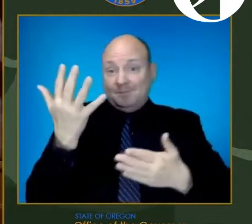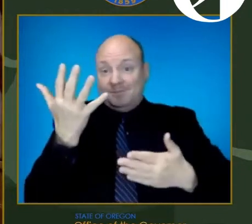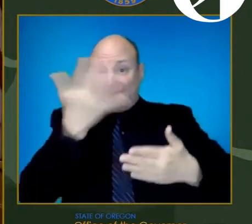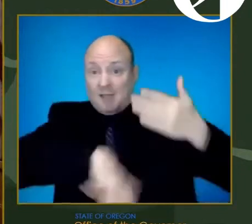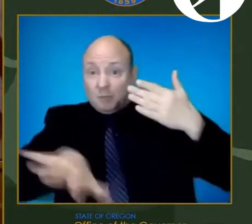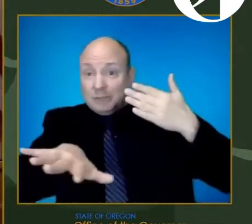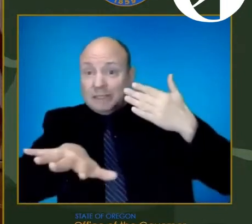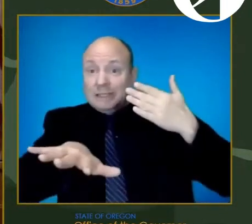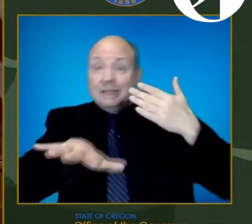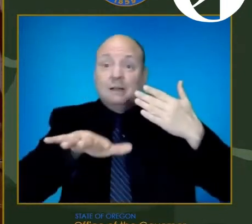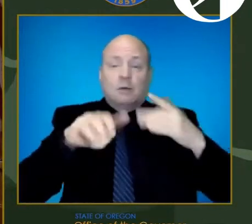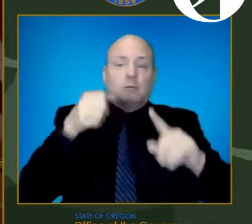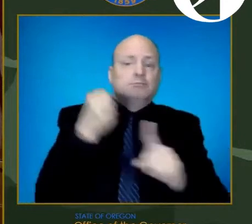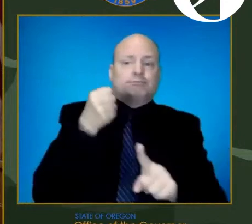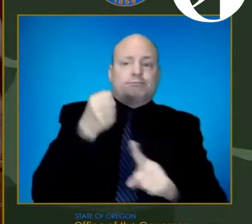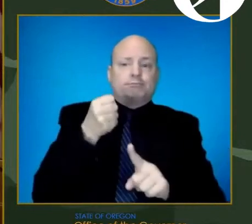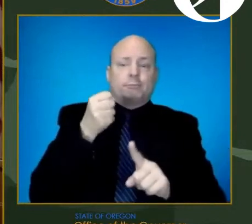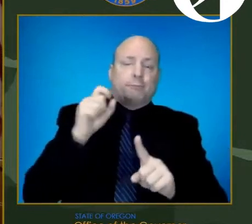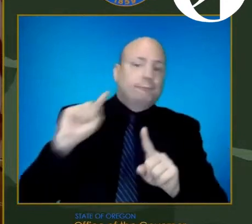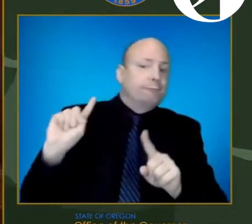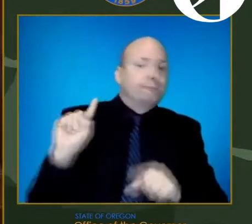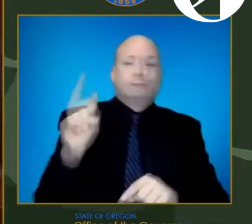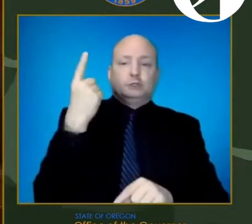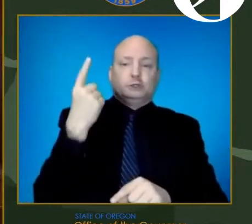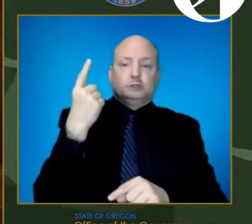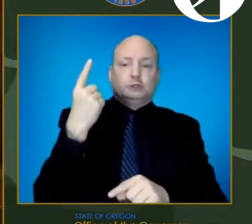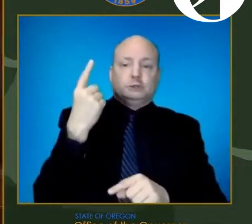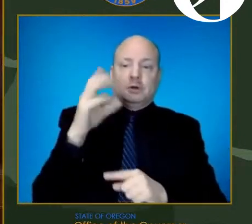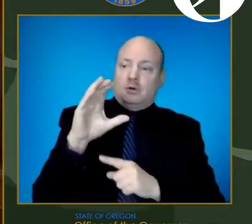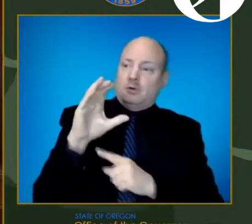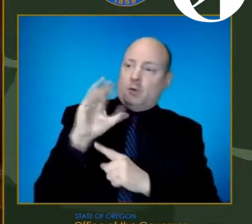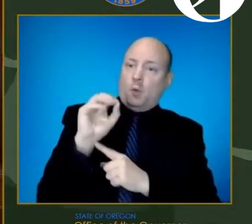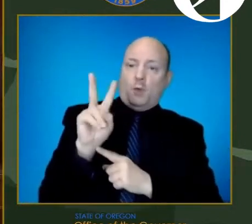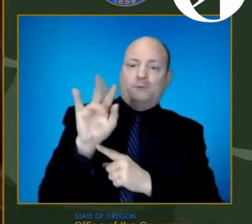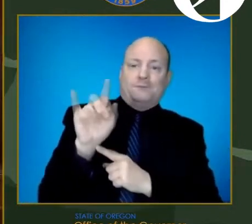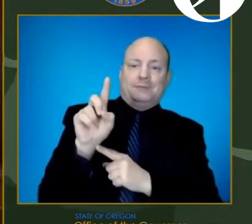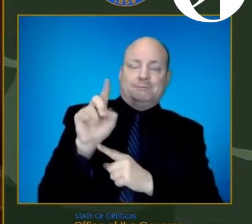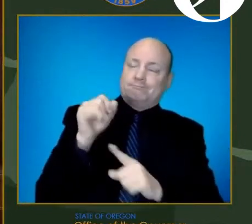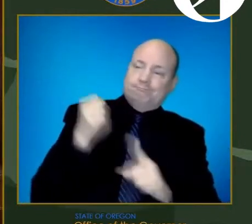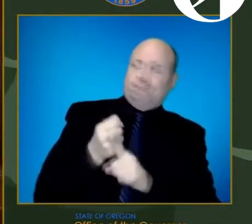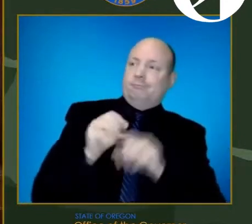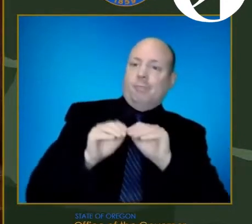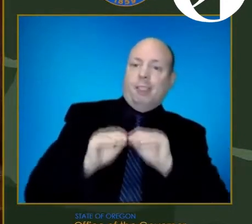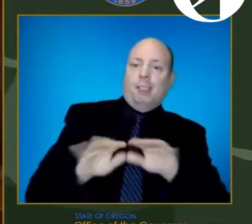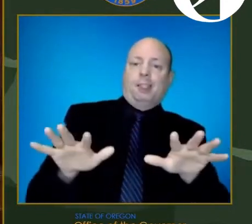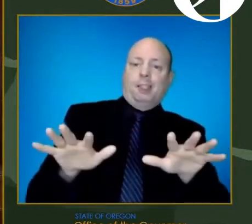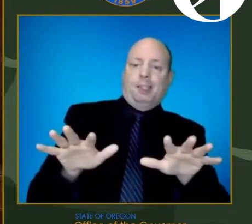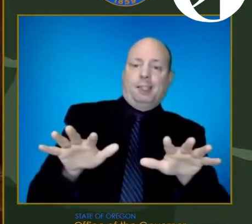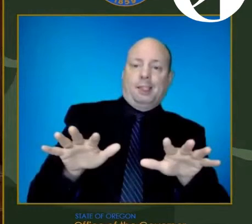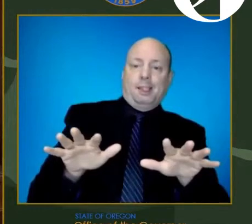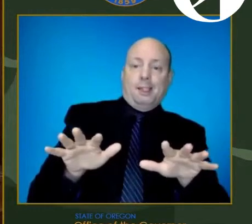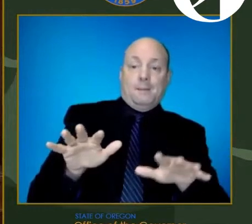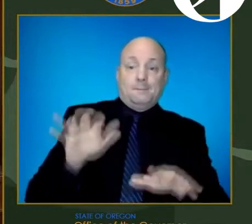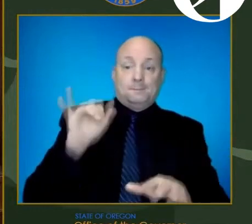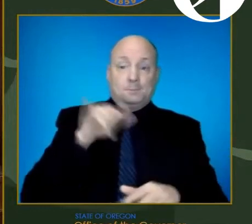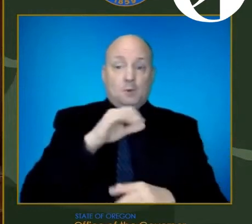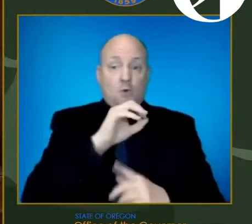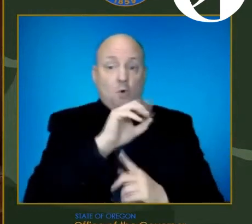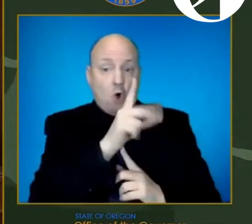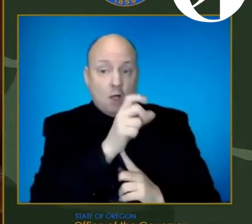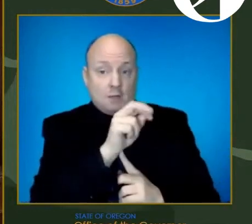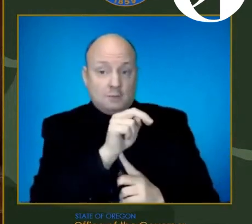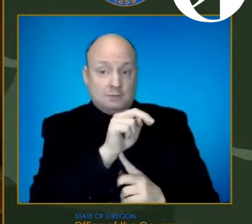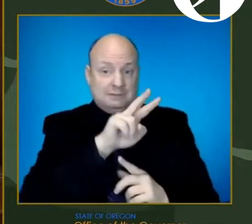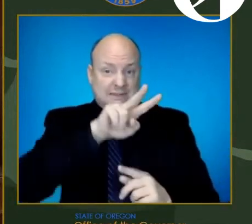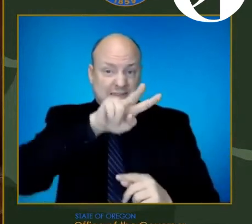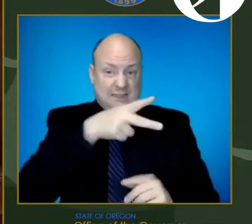positive case of coronavirus in Oregon. It was just the second person in the entire country